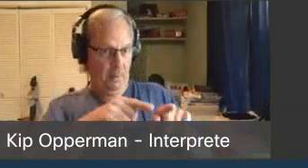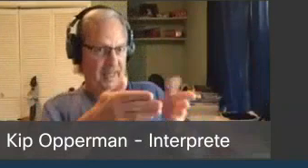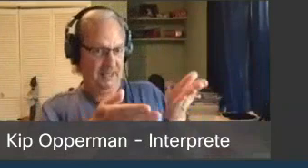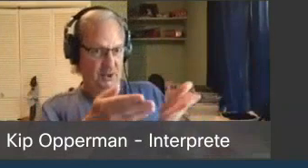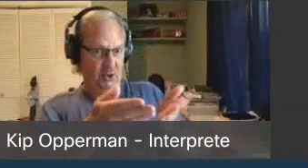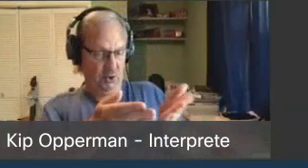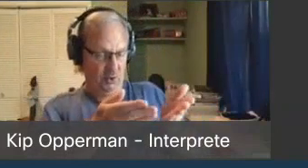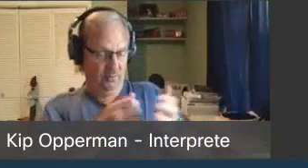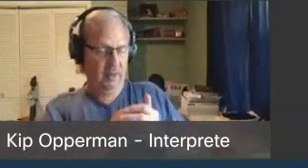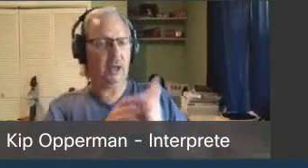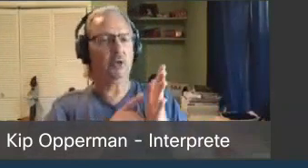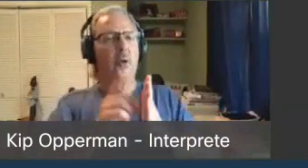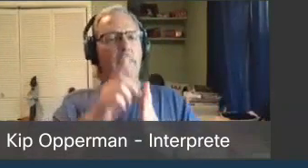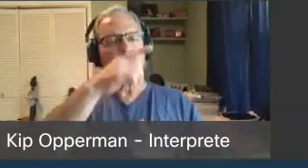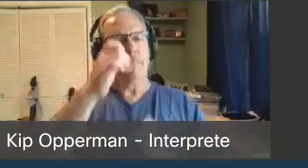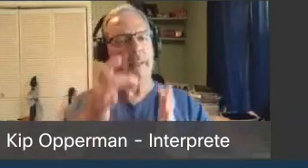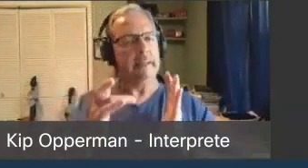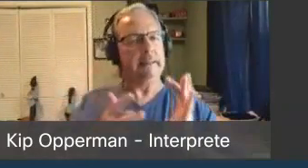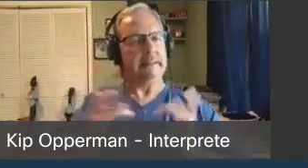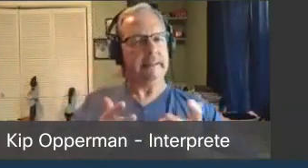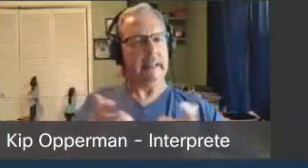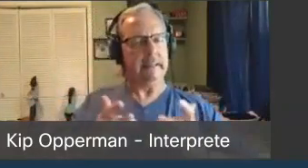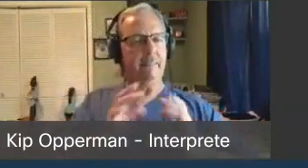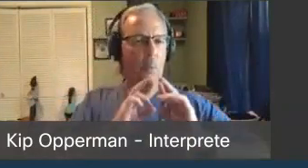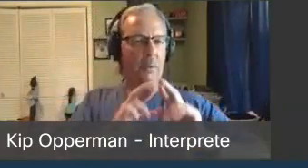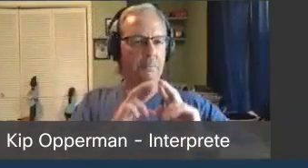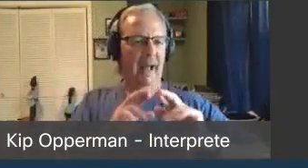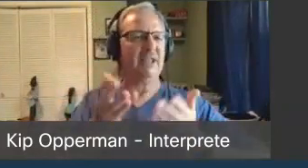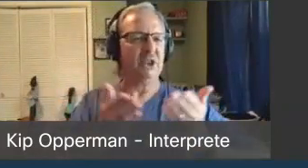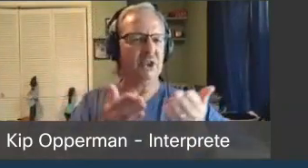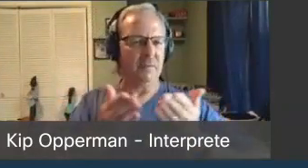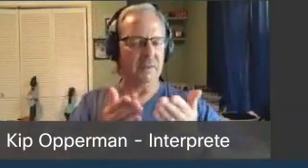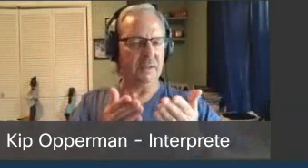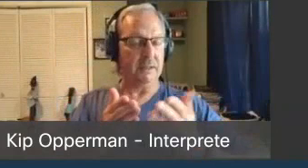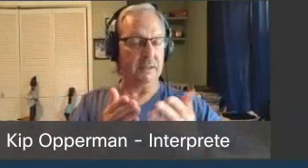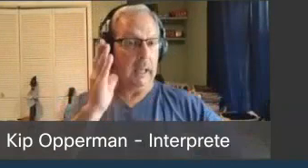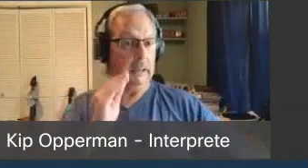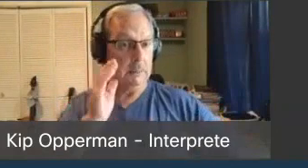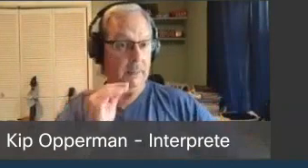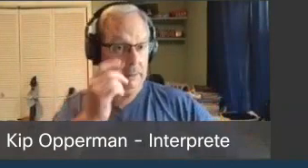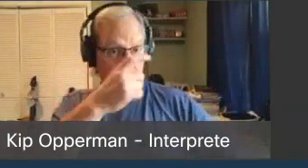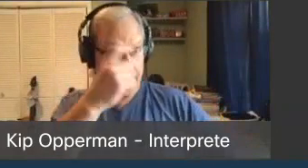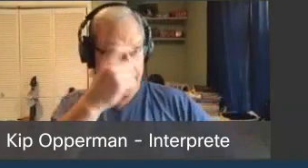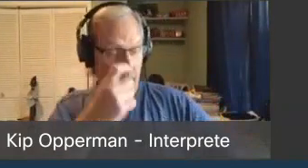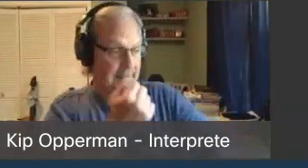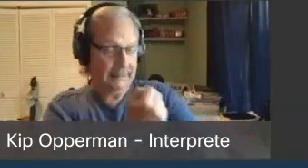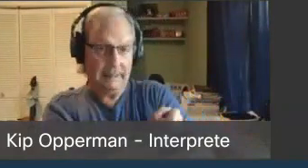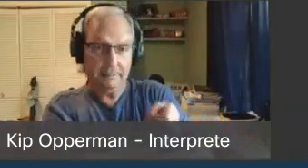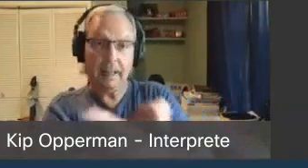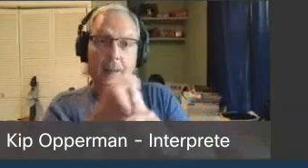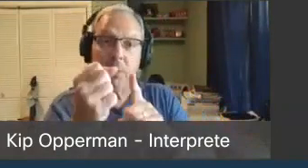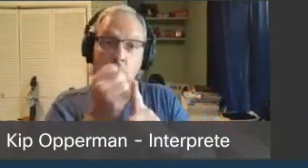develop trauma-sensitive or trauma-responsive services. The experience of trauma among people with substance abuse and mental health